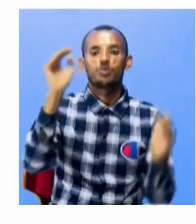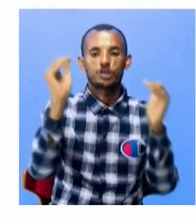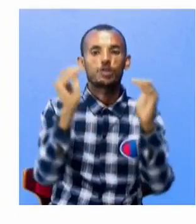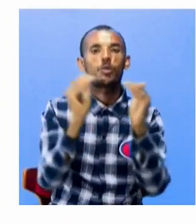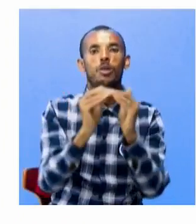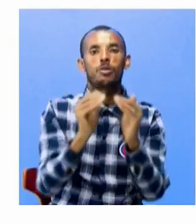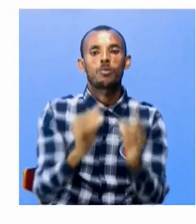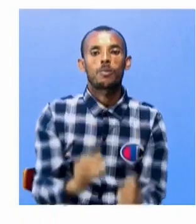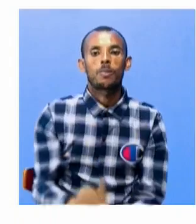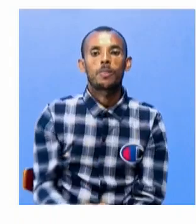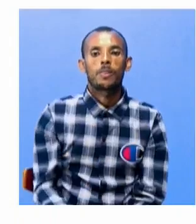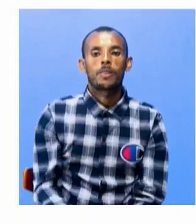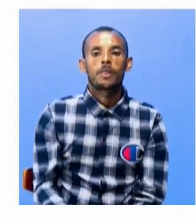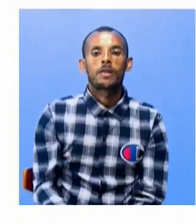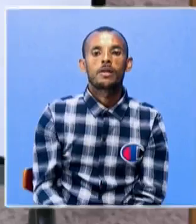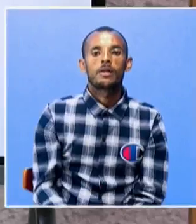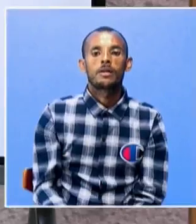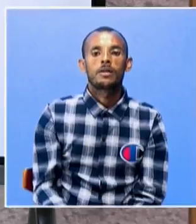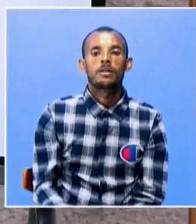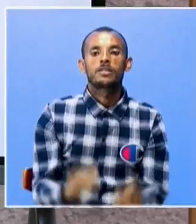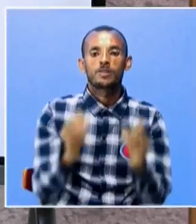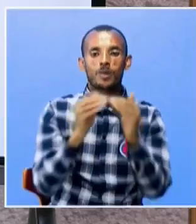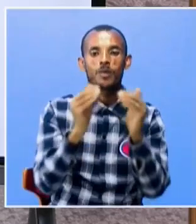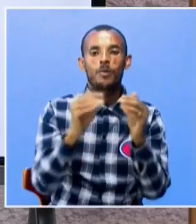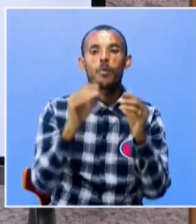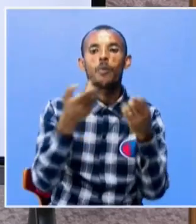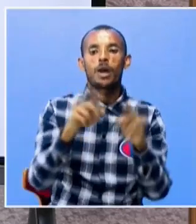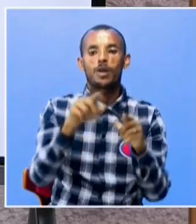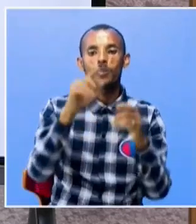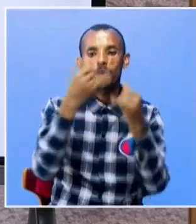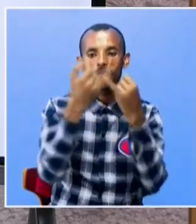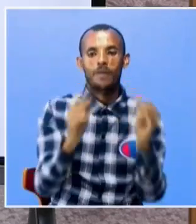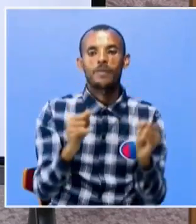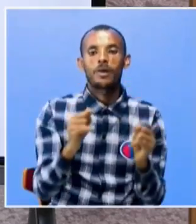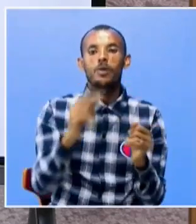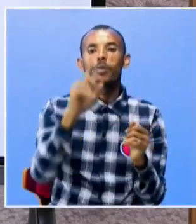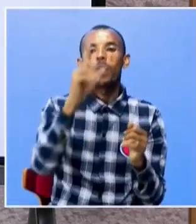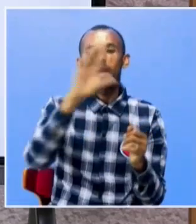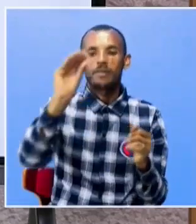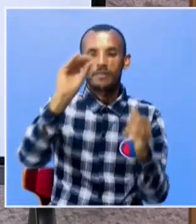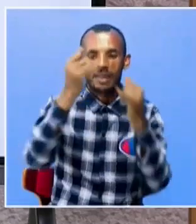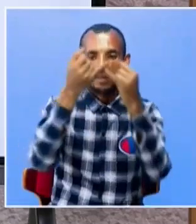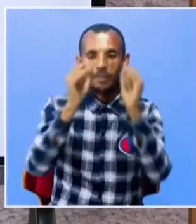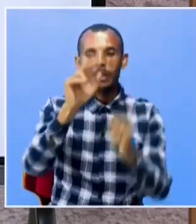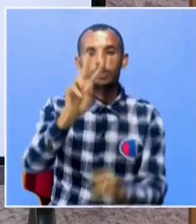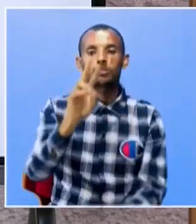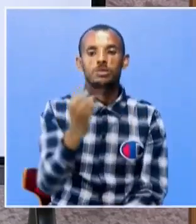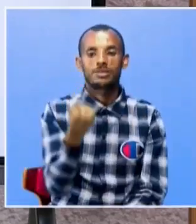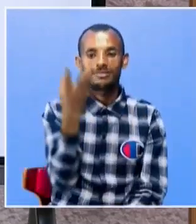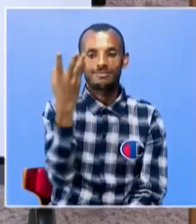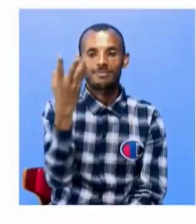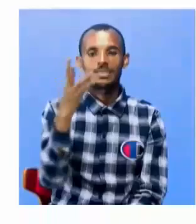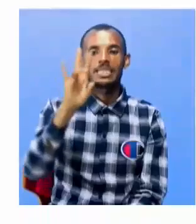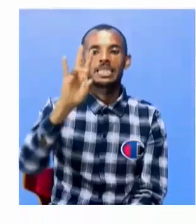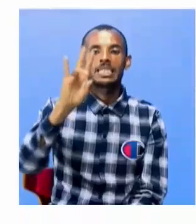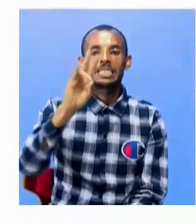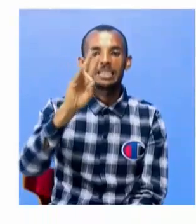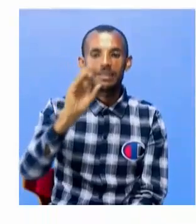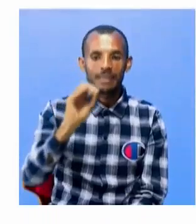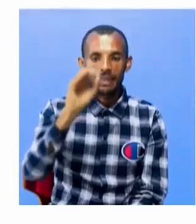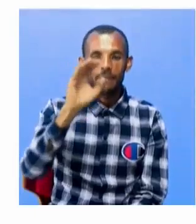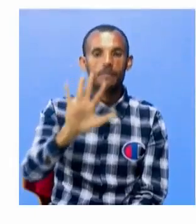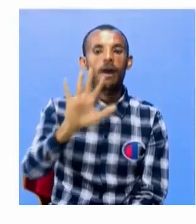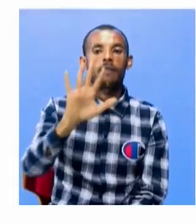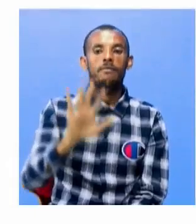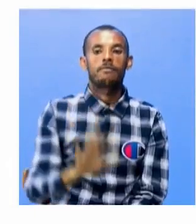here. So when you divide 150 by 2, you'll have 75.